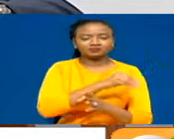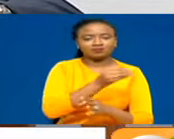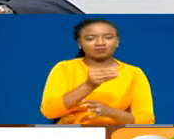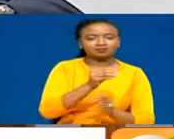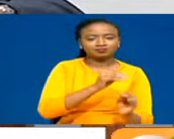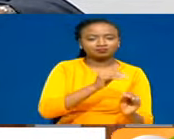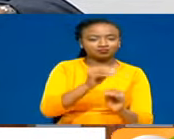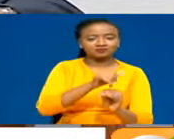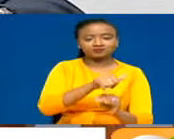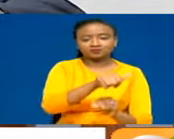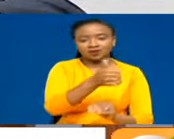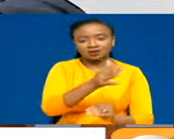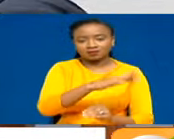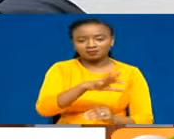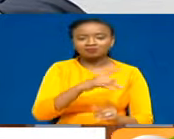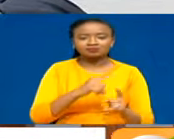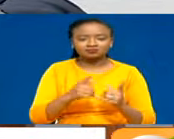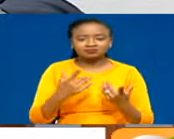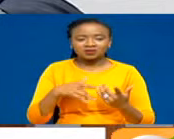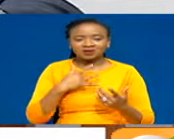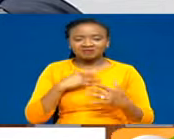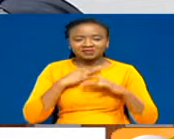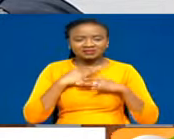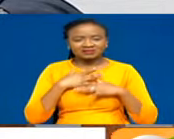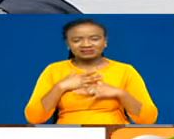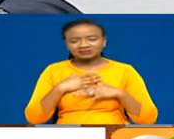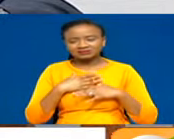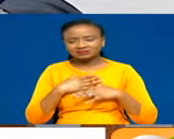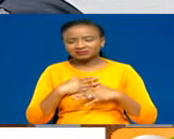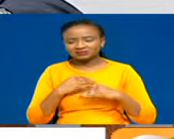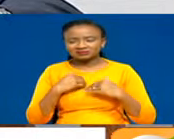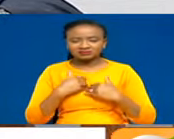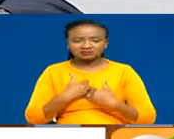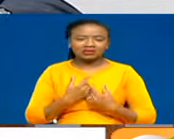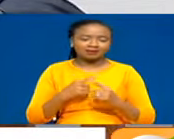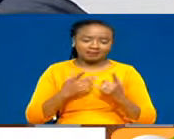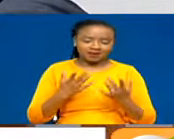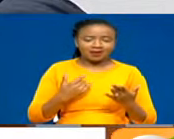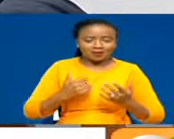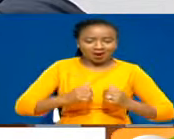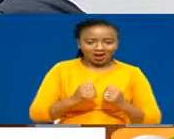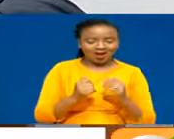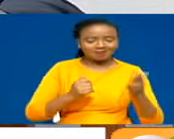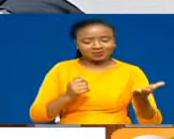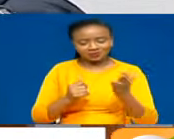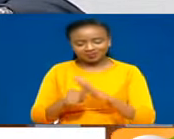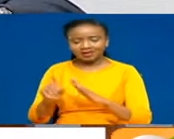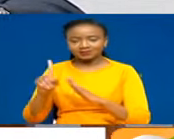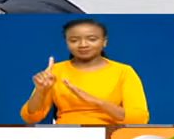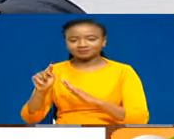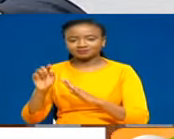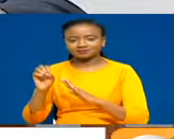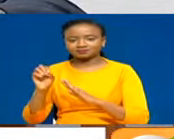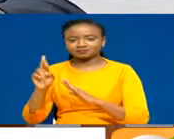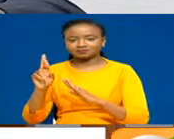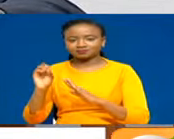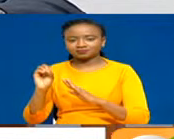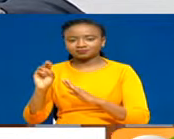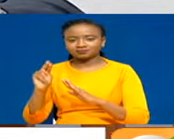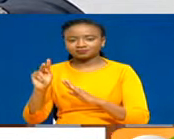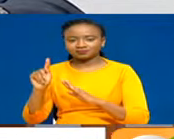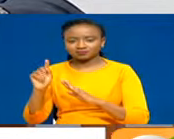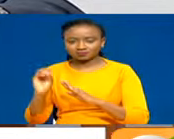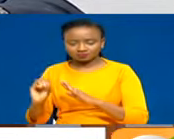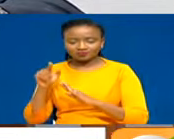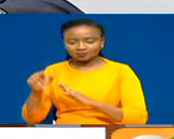team. And we are actually very happy now to be coming back to Toronto and playing in Toronto this season. The preseason starts